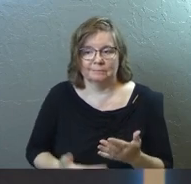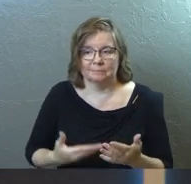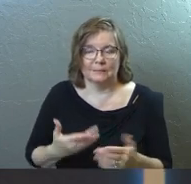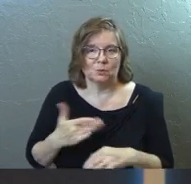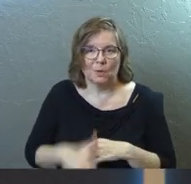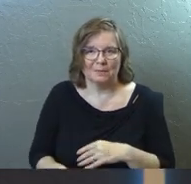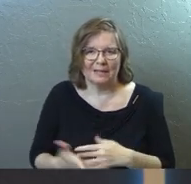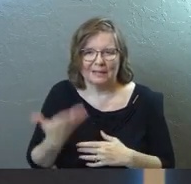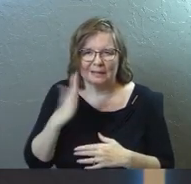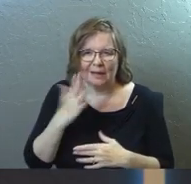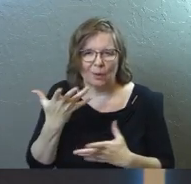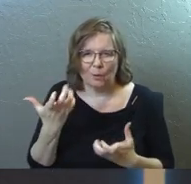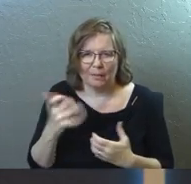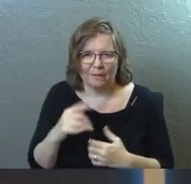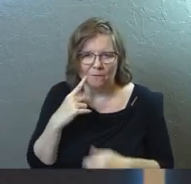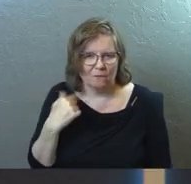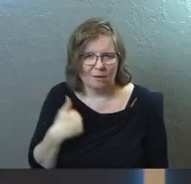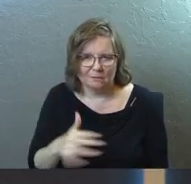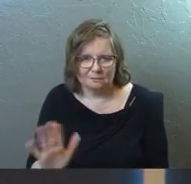emptiness.